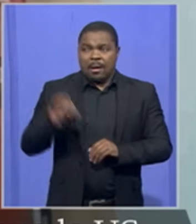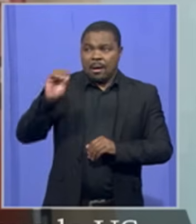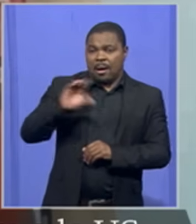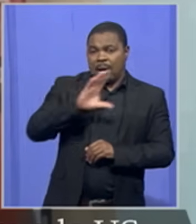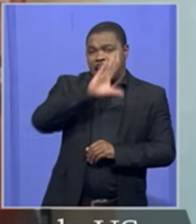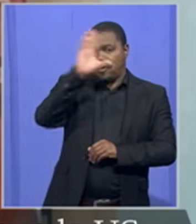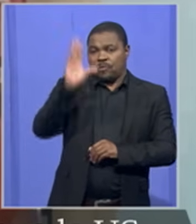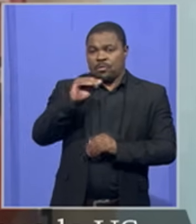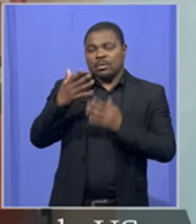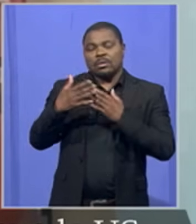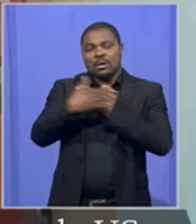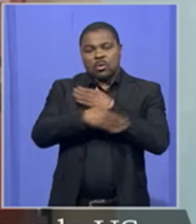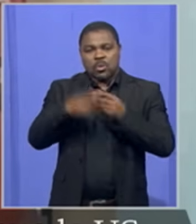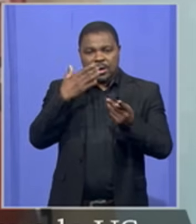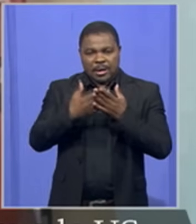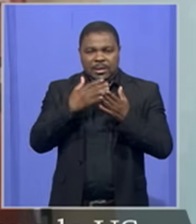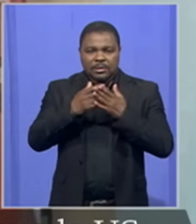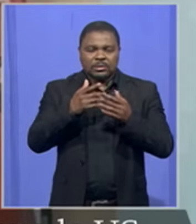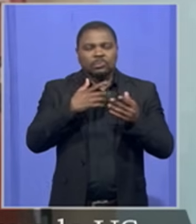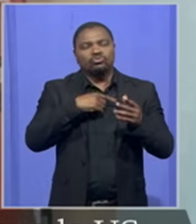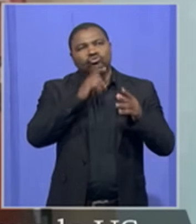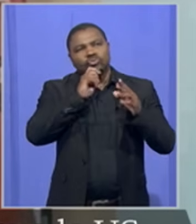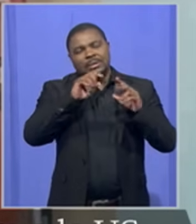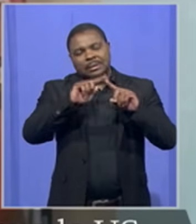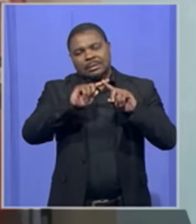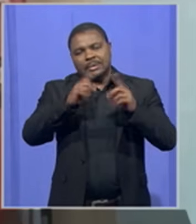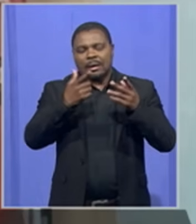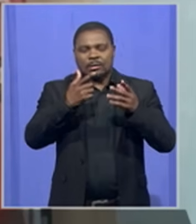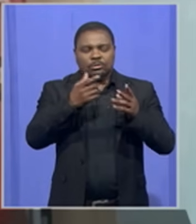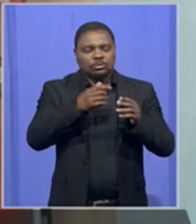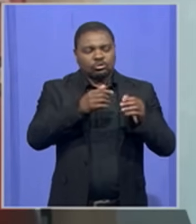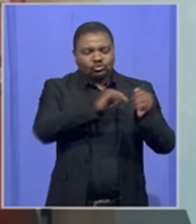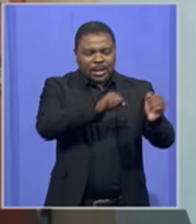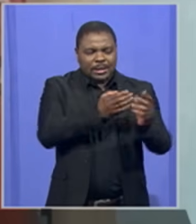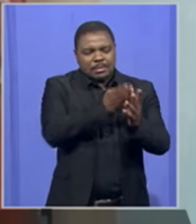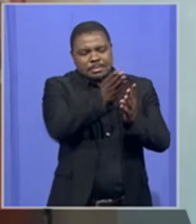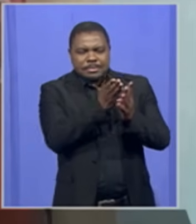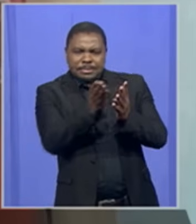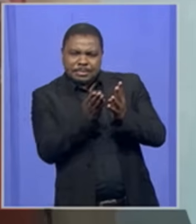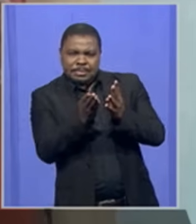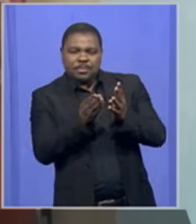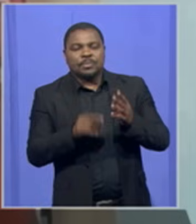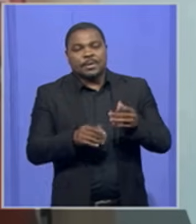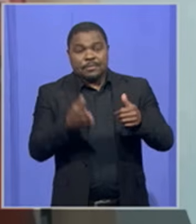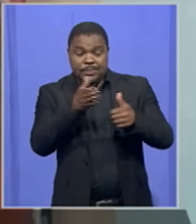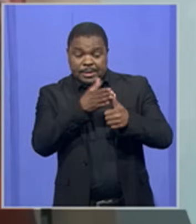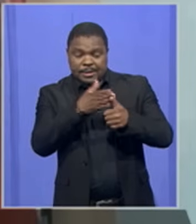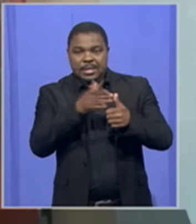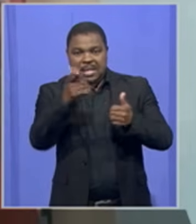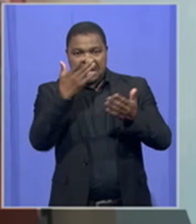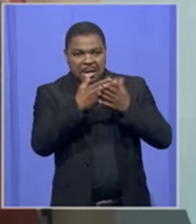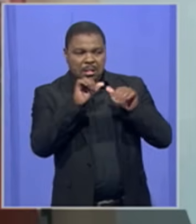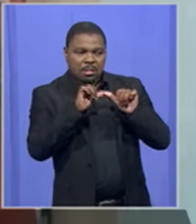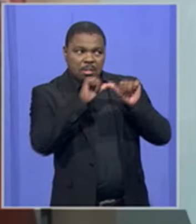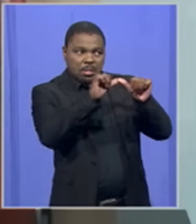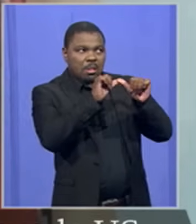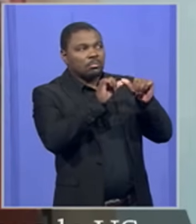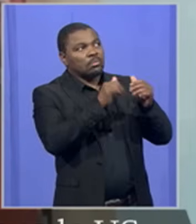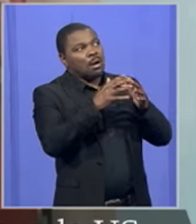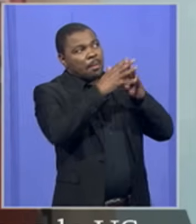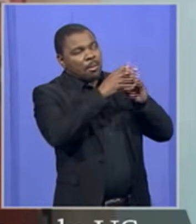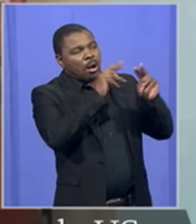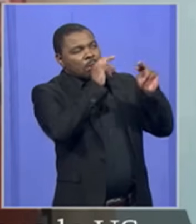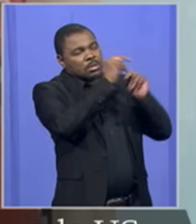actually pursue a multi-pronged strategy. First of all, obviously, they can continue negotiating with the